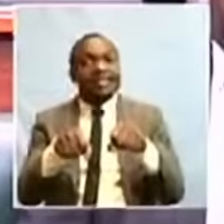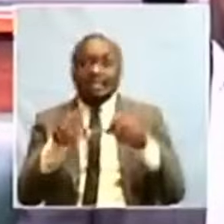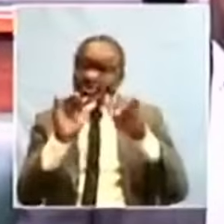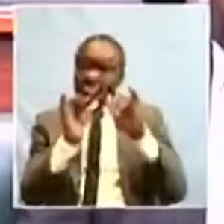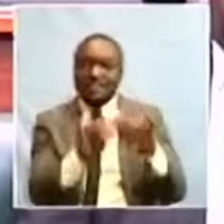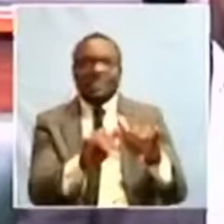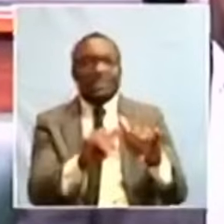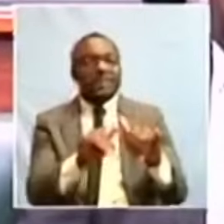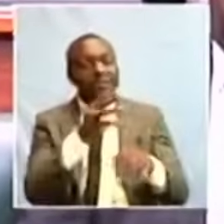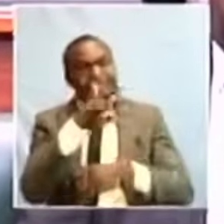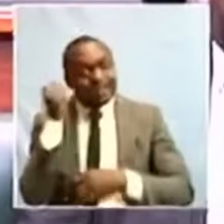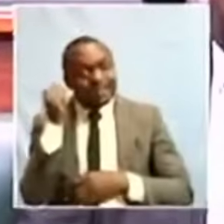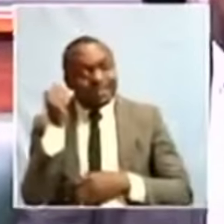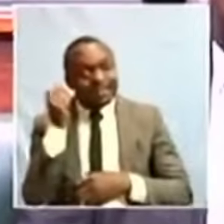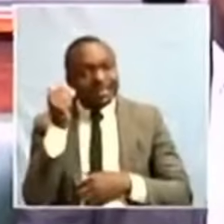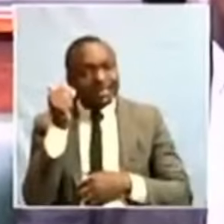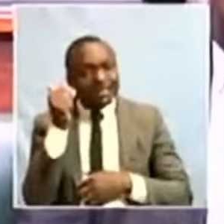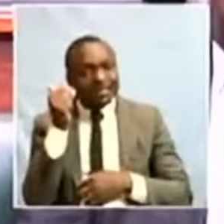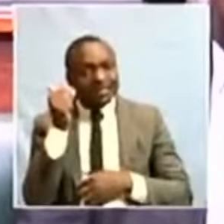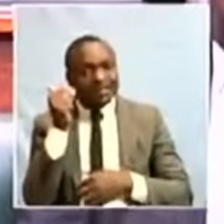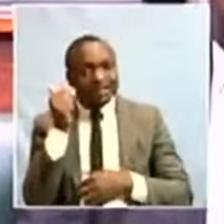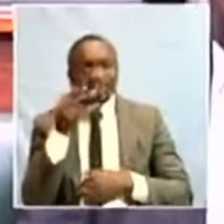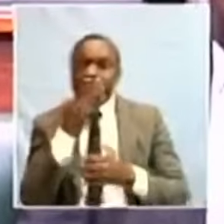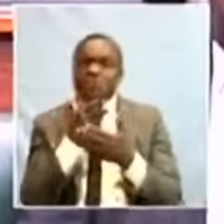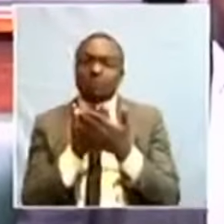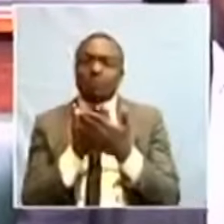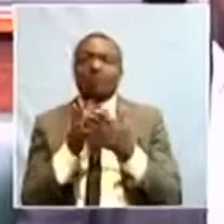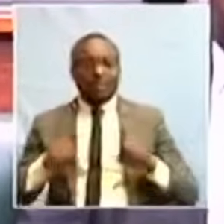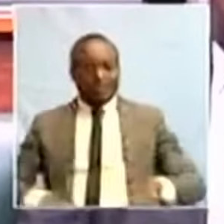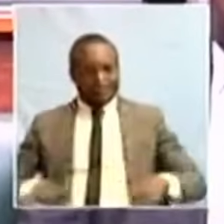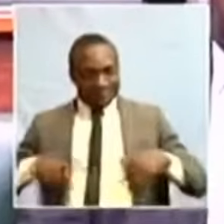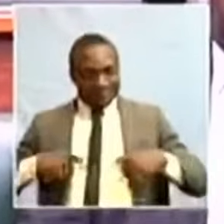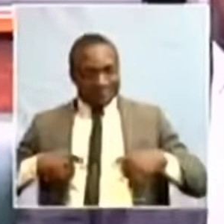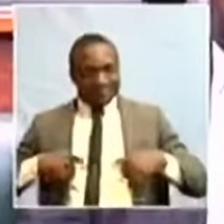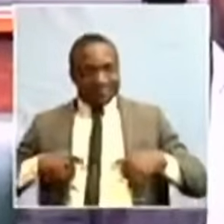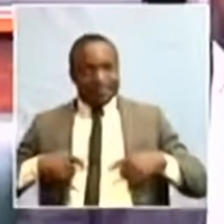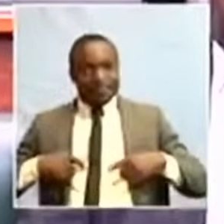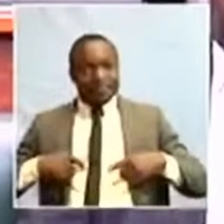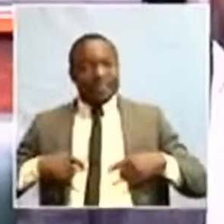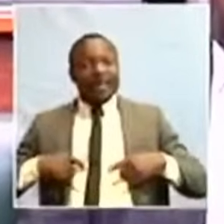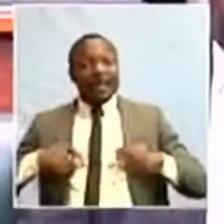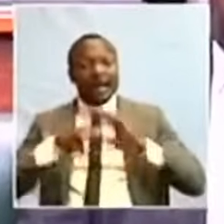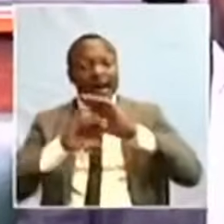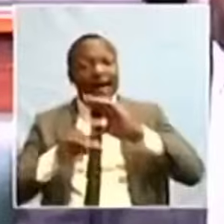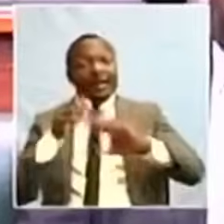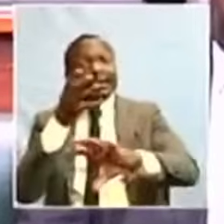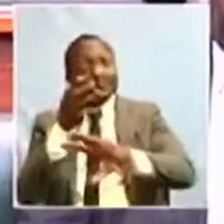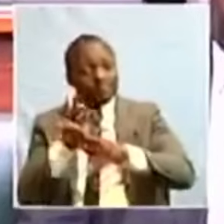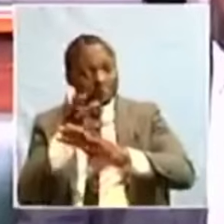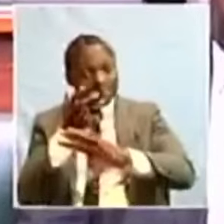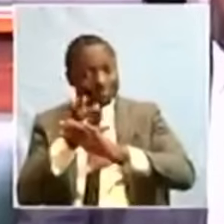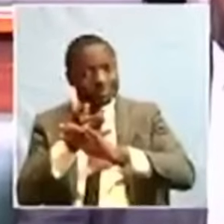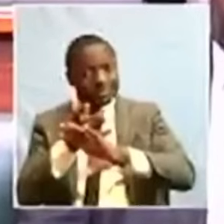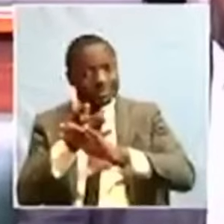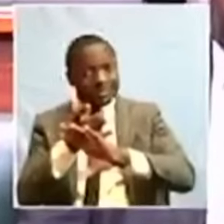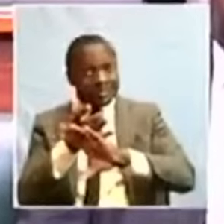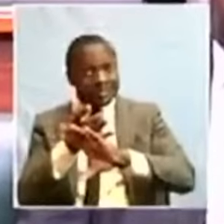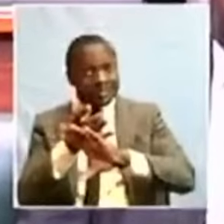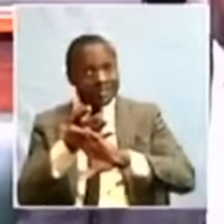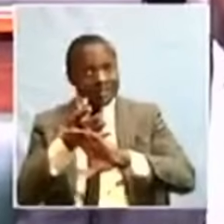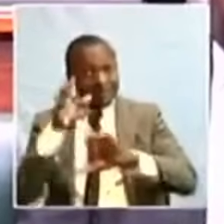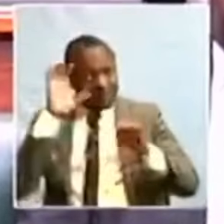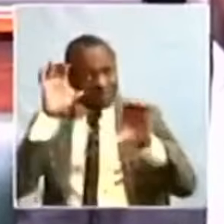at least seemingly decent life under very difficult conditions. I will